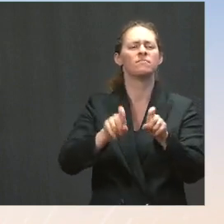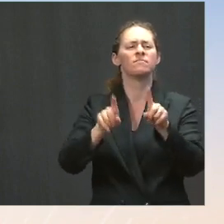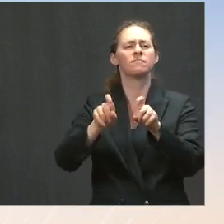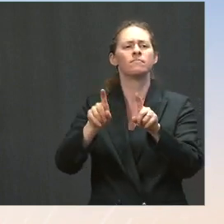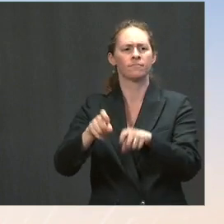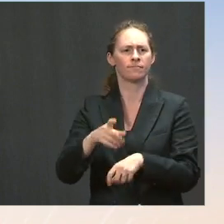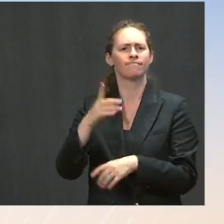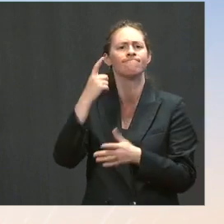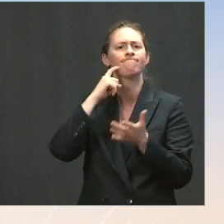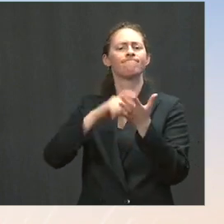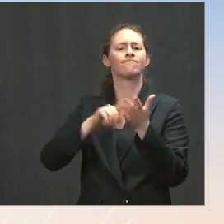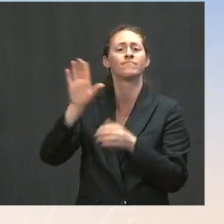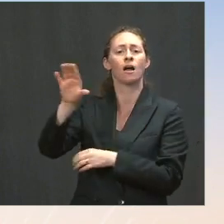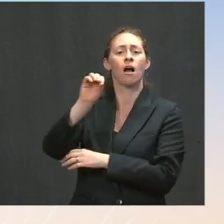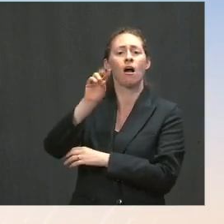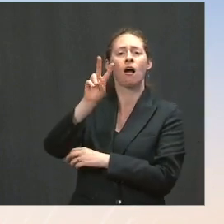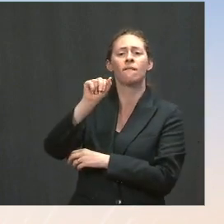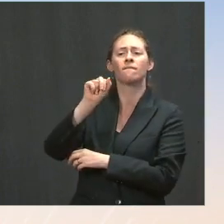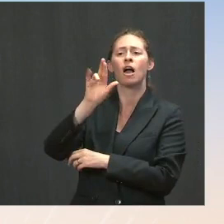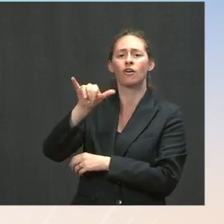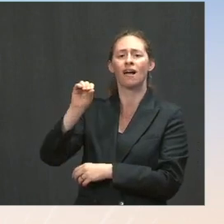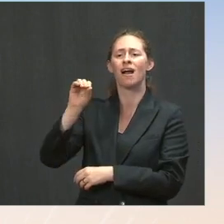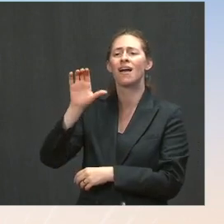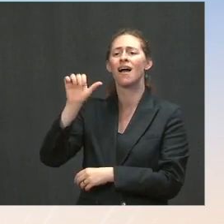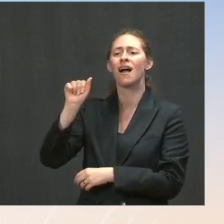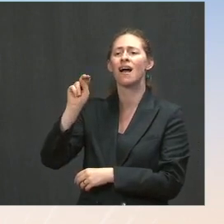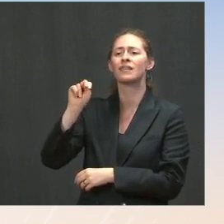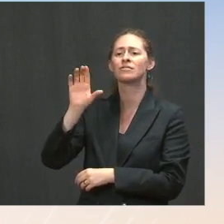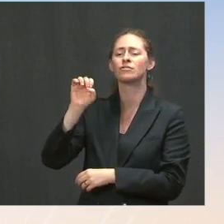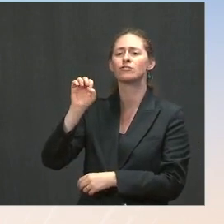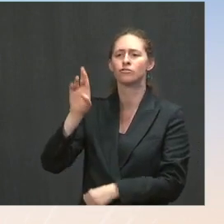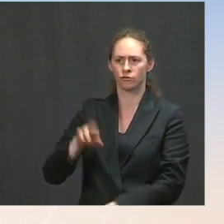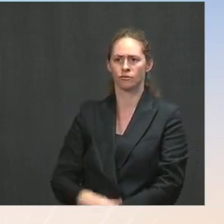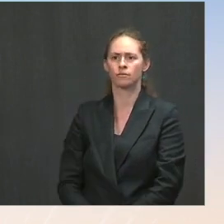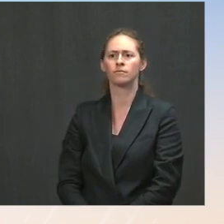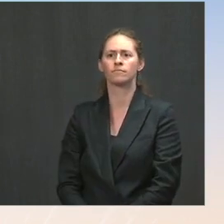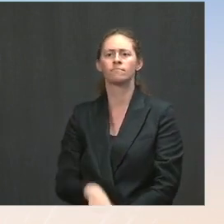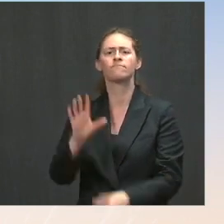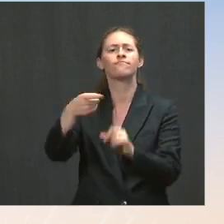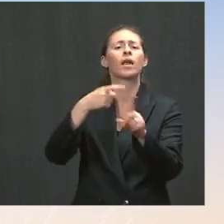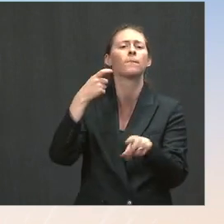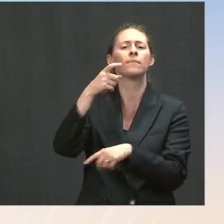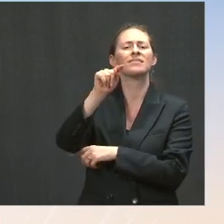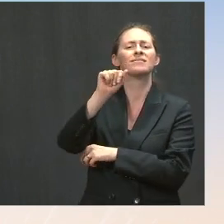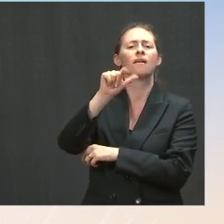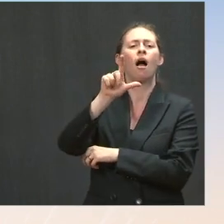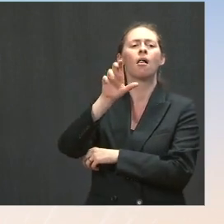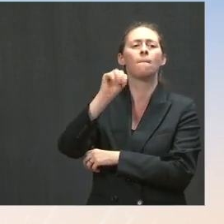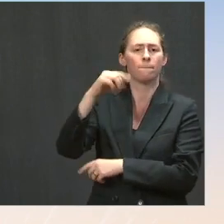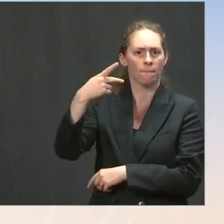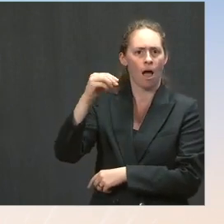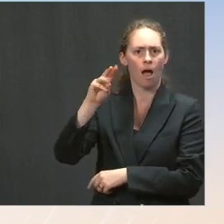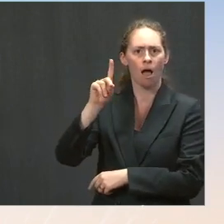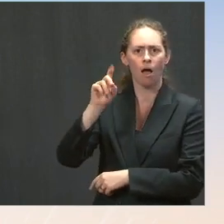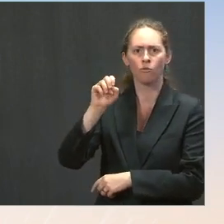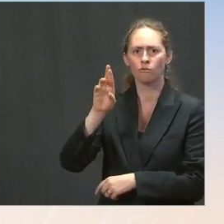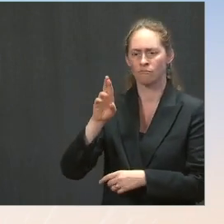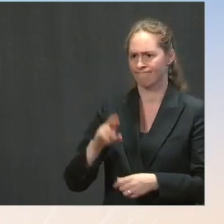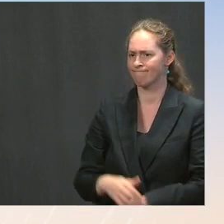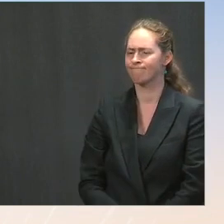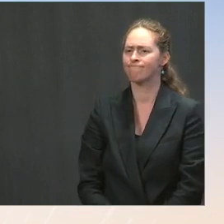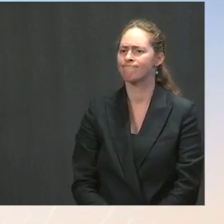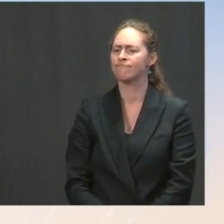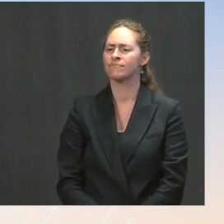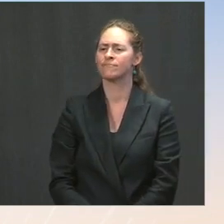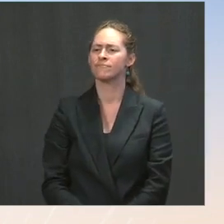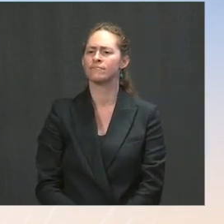that is administering some of these vaccines in COVID? Well, April 1st, it's ongoing litigation, as you noted, so of course I